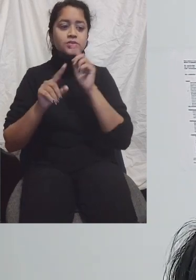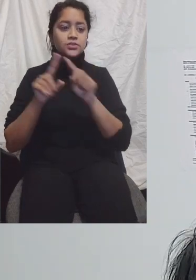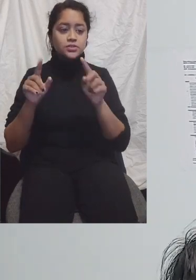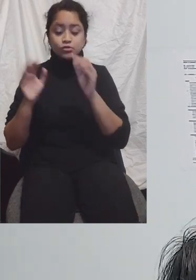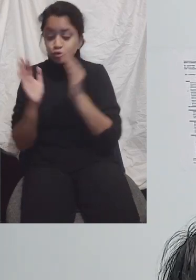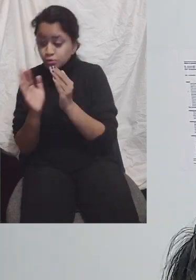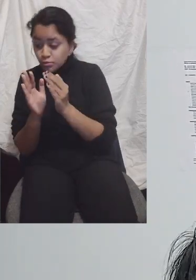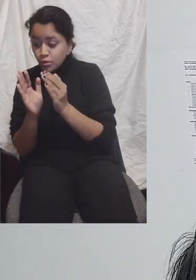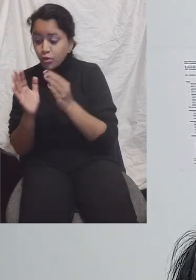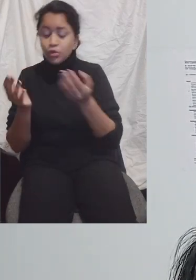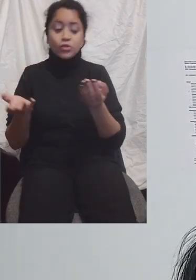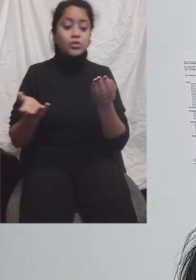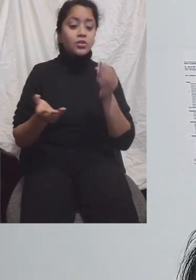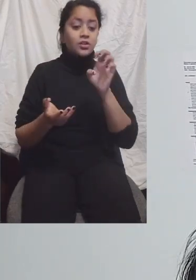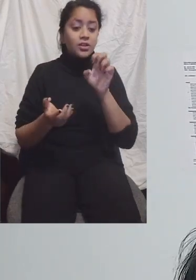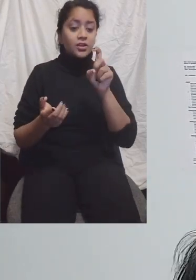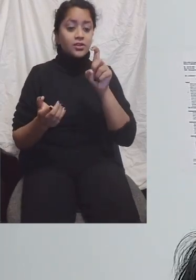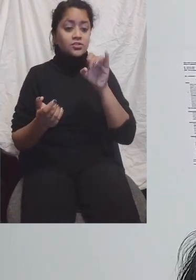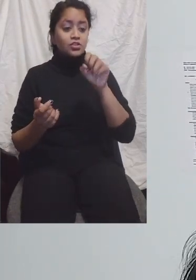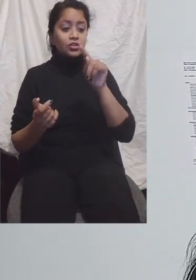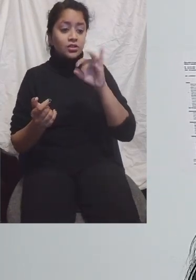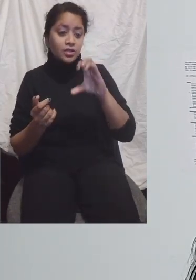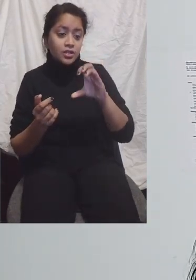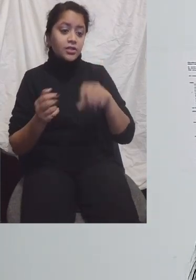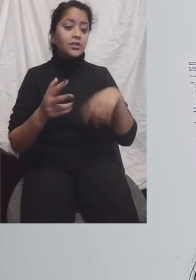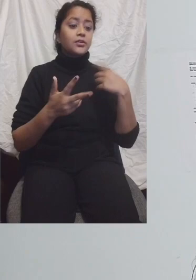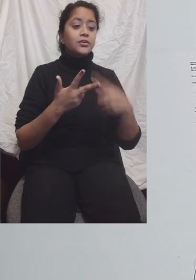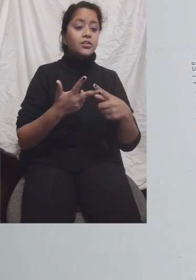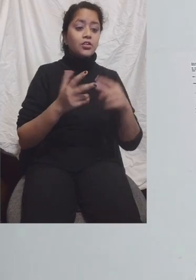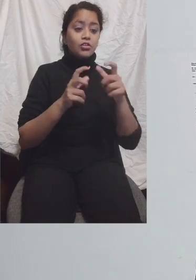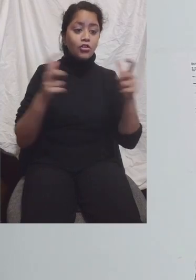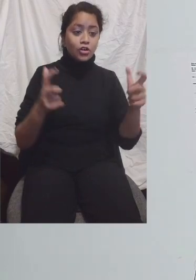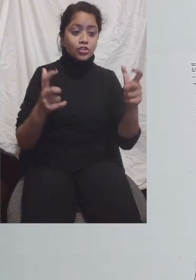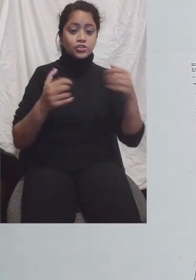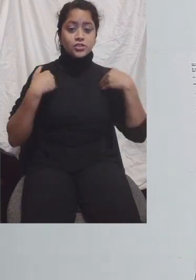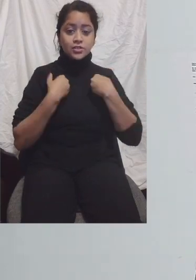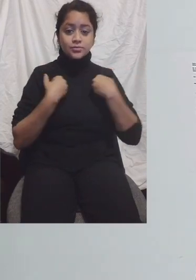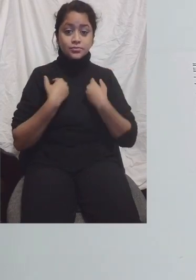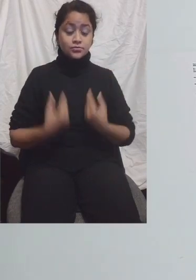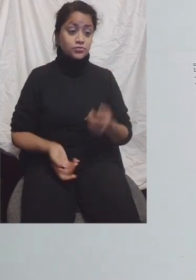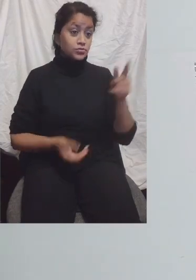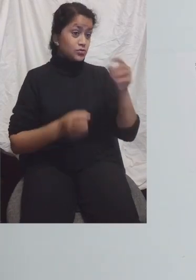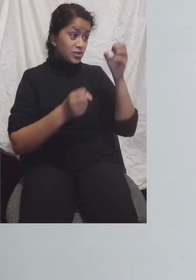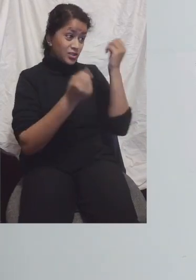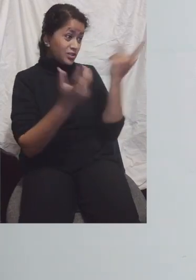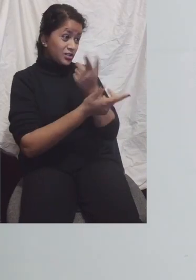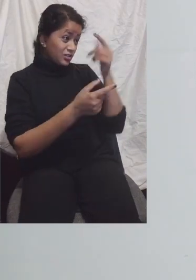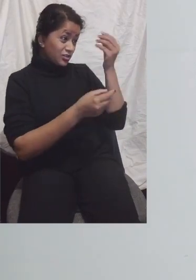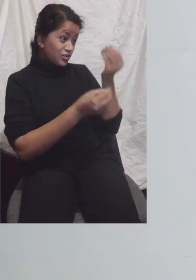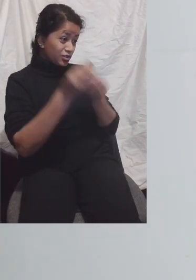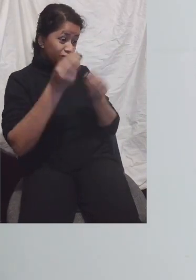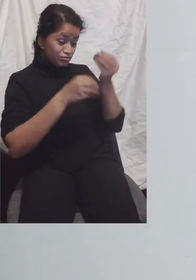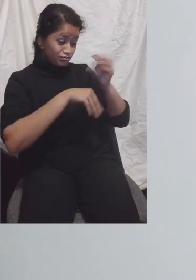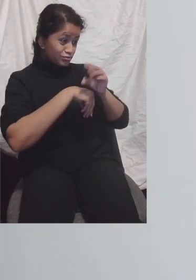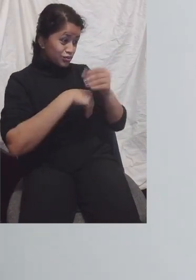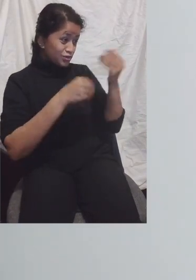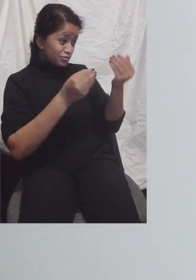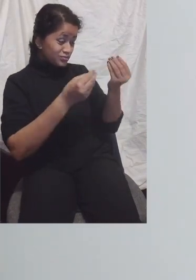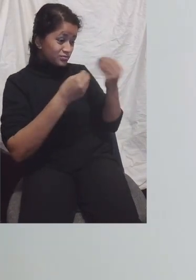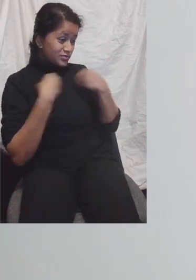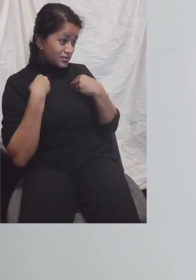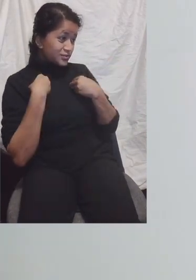It's really what you want to do, and that you've had experiences in, you know, the multiple disciplines: small animals,